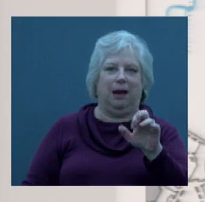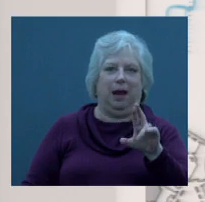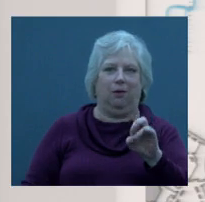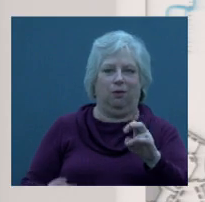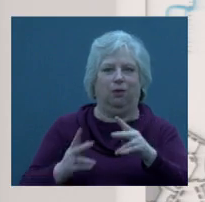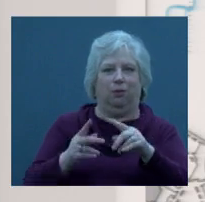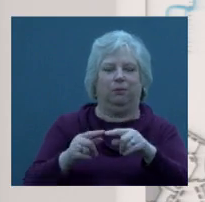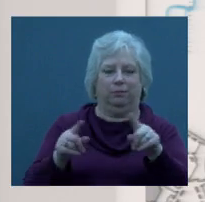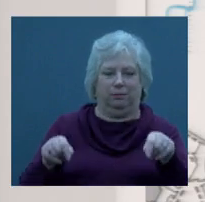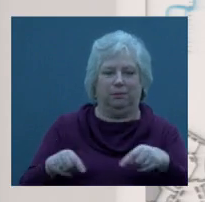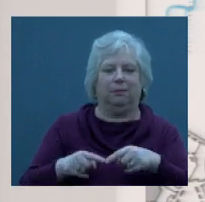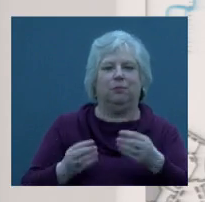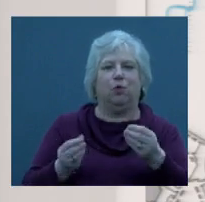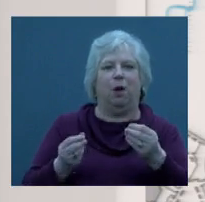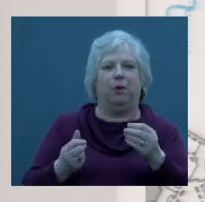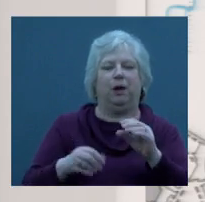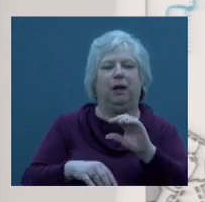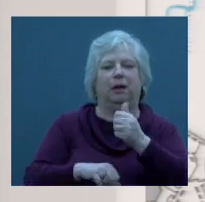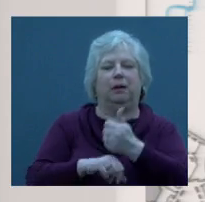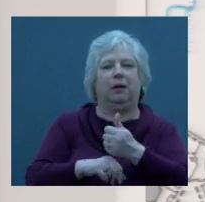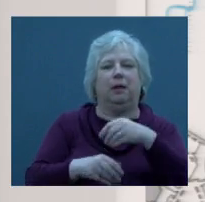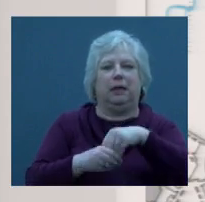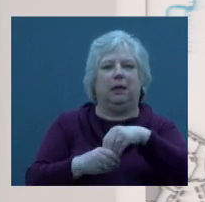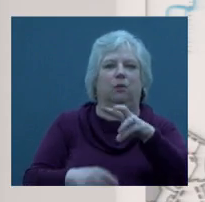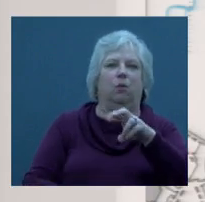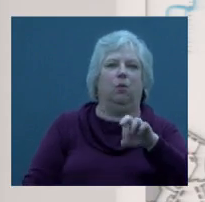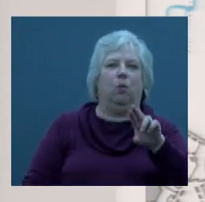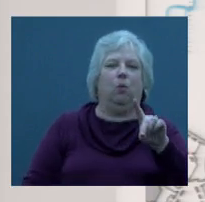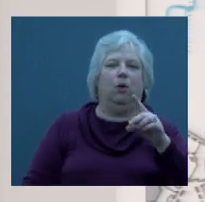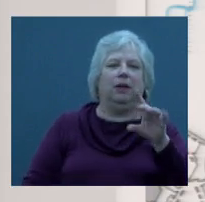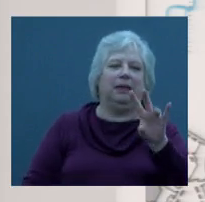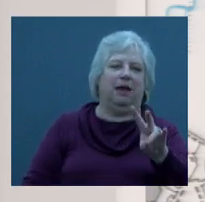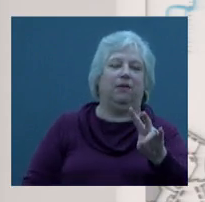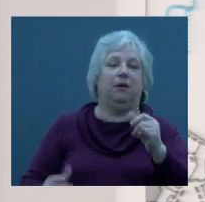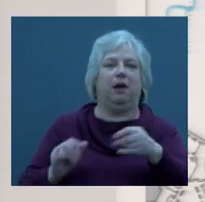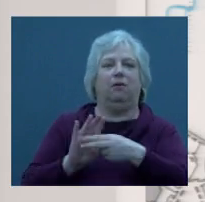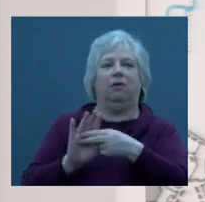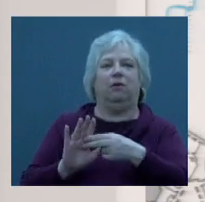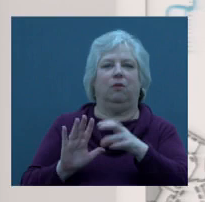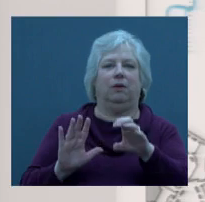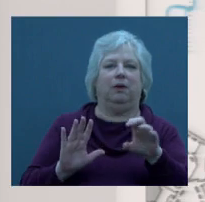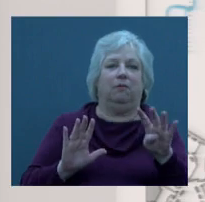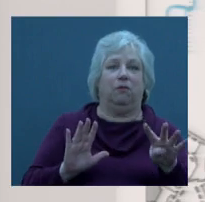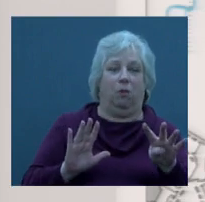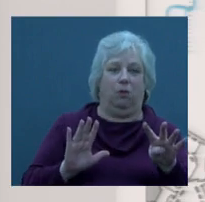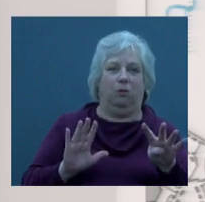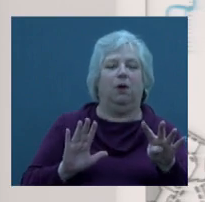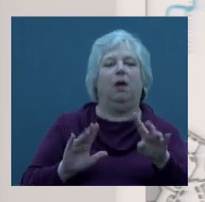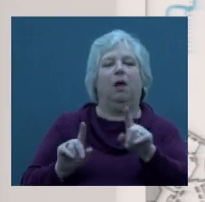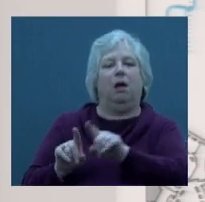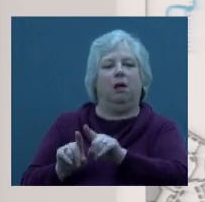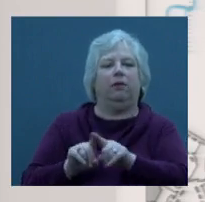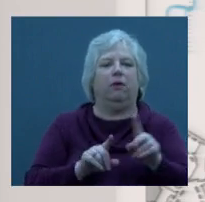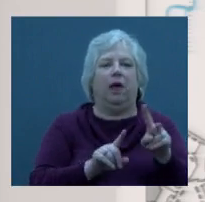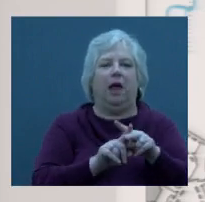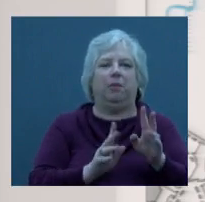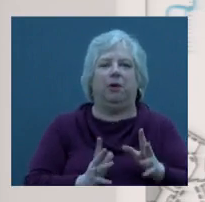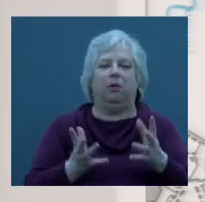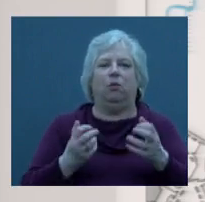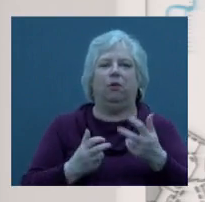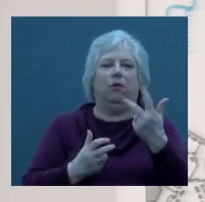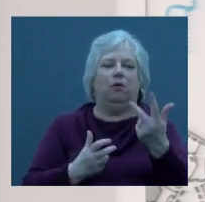property located in Ward 7. Currently it is zoned C4, and they are also seeking